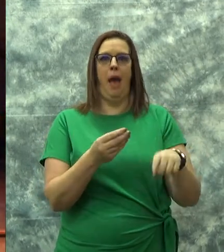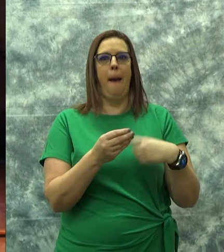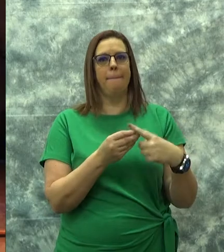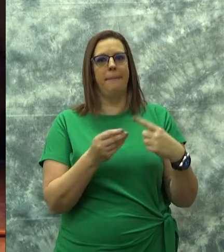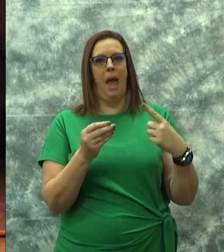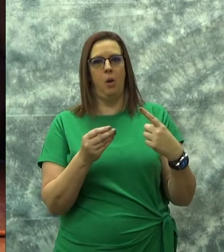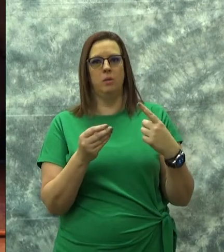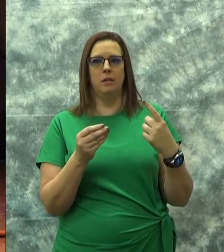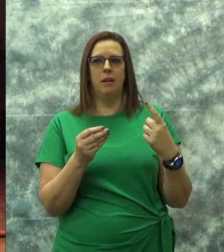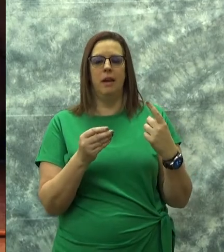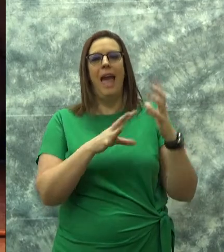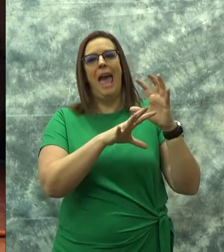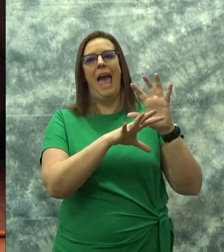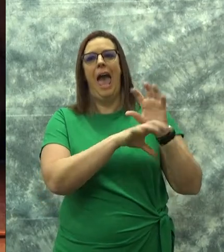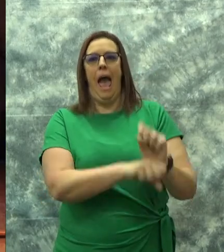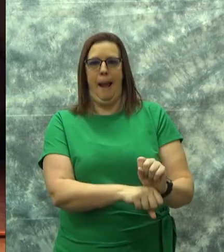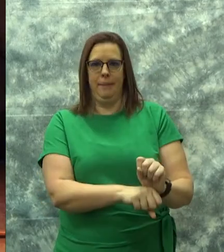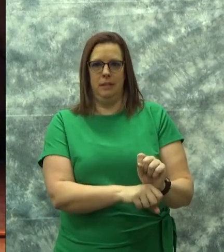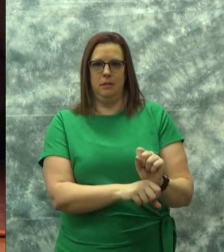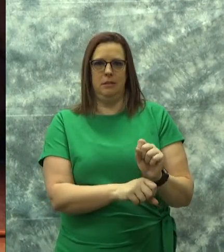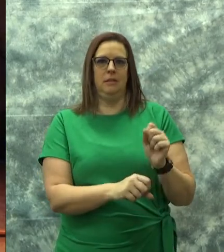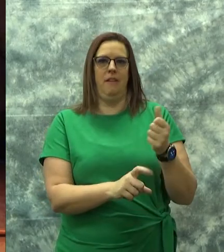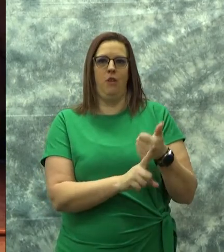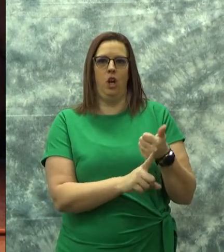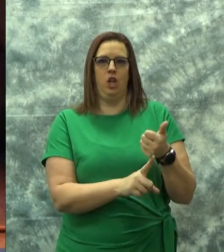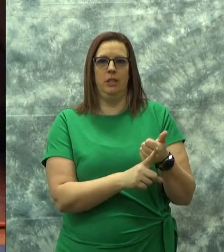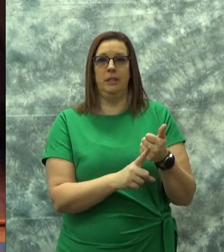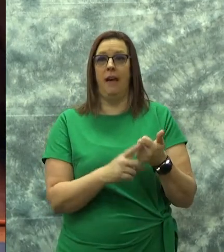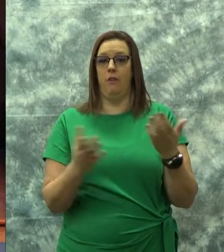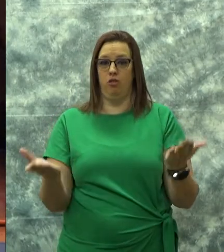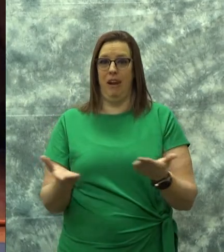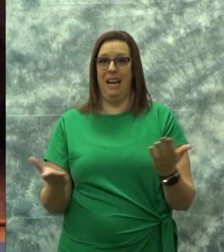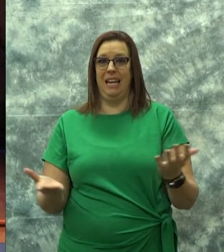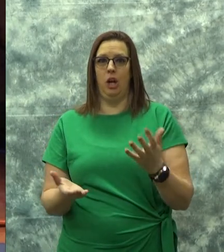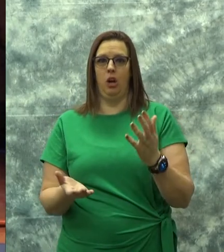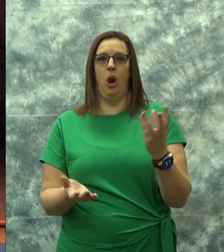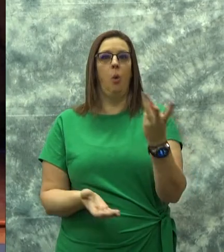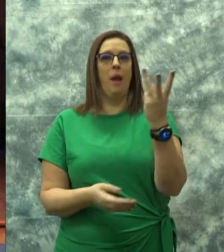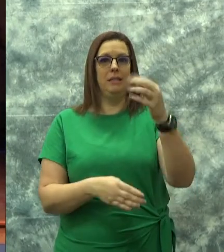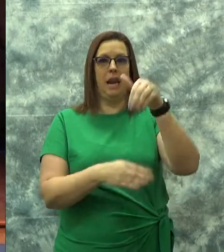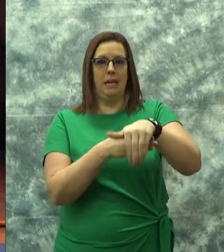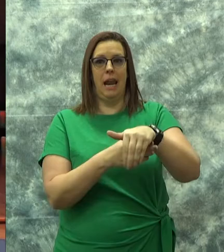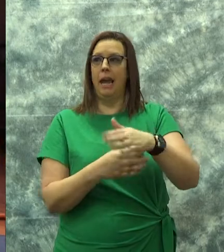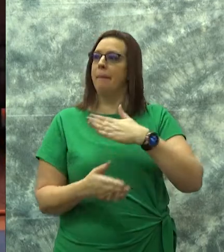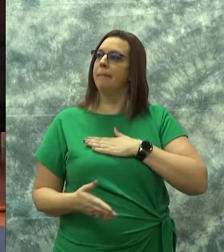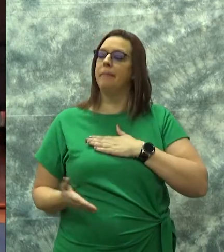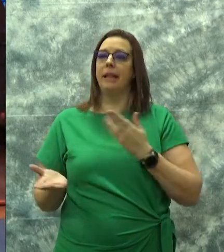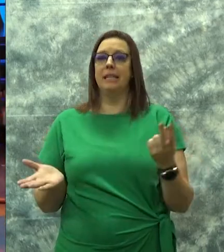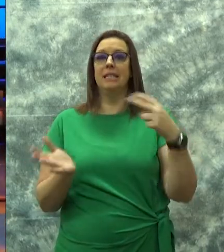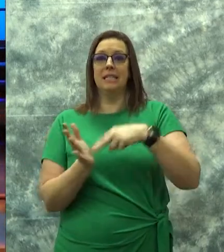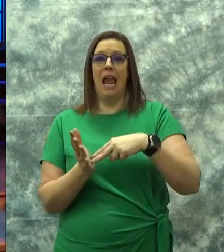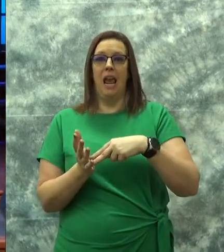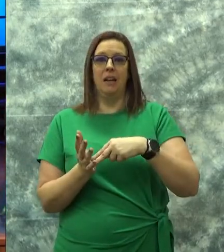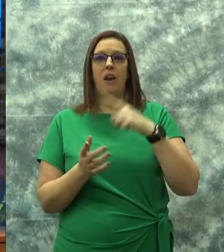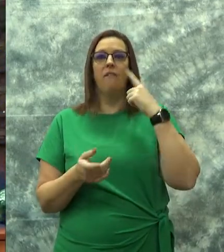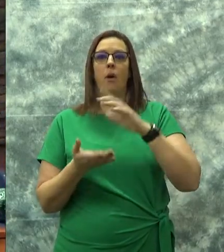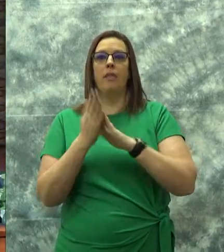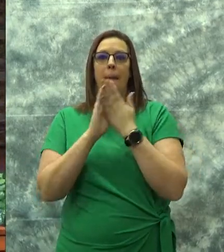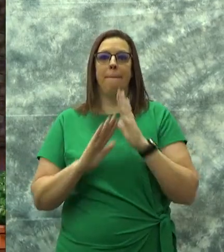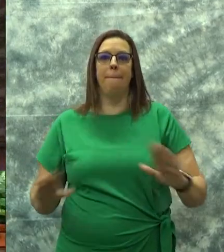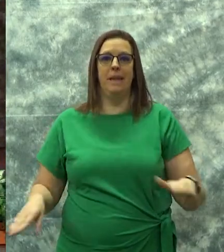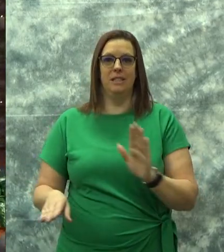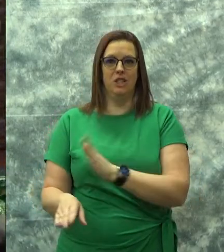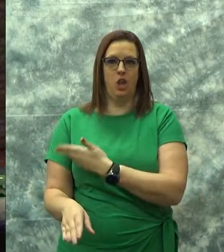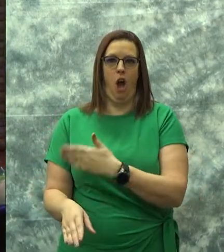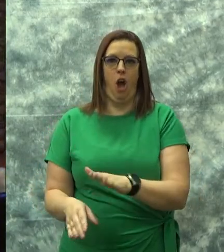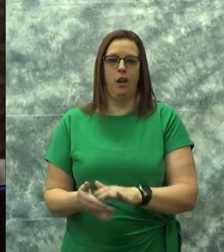book's Atomic Habits, How to Build Better Habits for Yourself, right here in the sanctuary, 7 o'clock Wednesday night. Please stand now for the